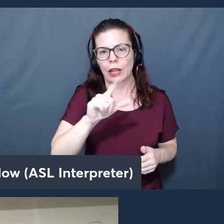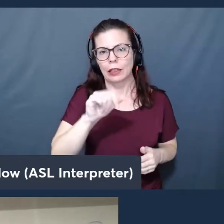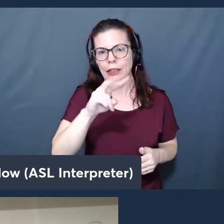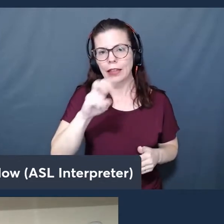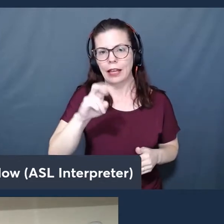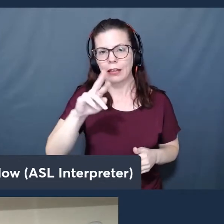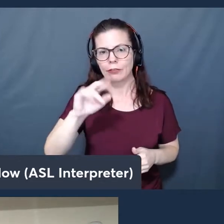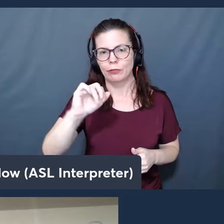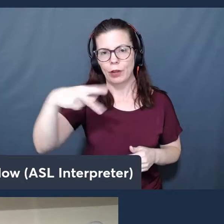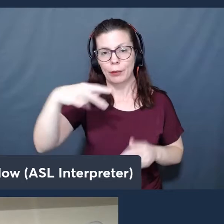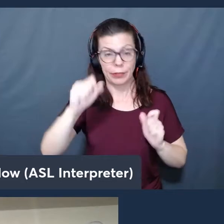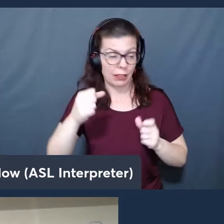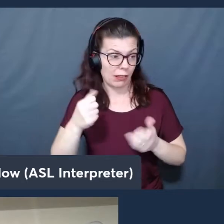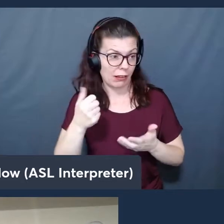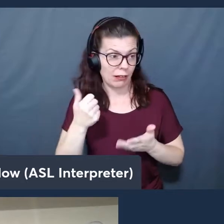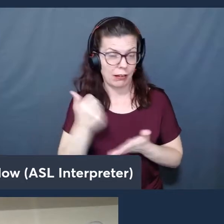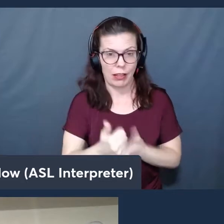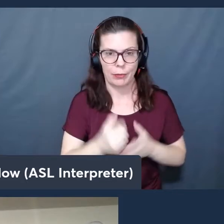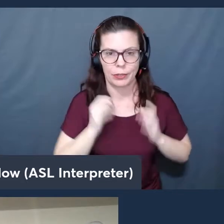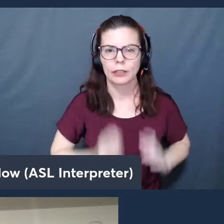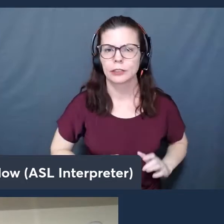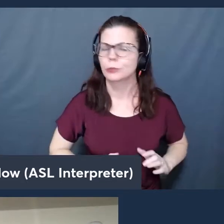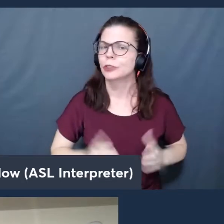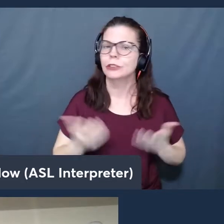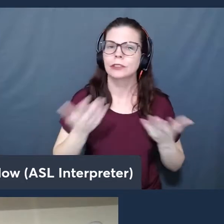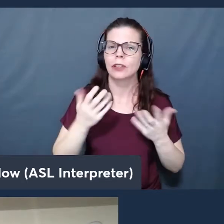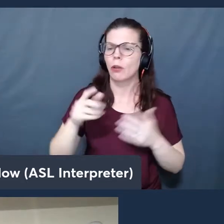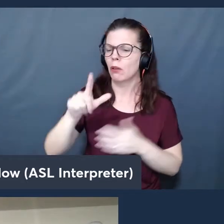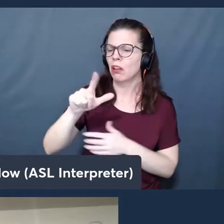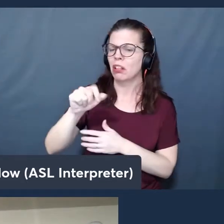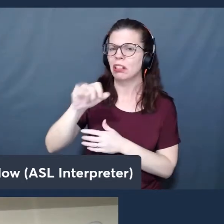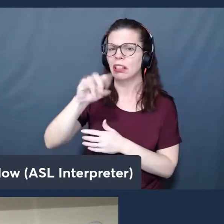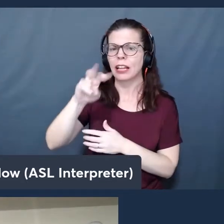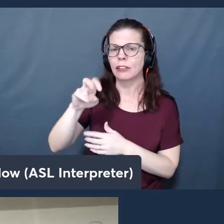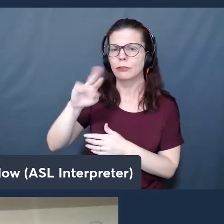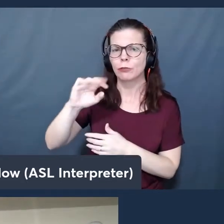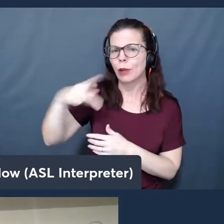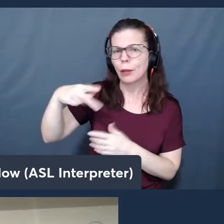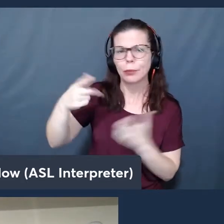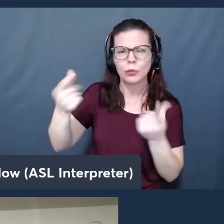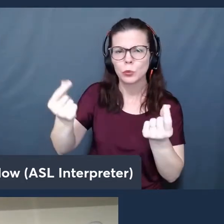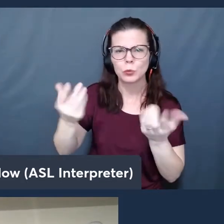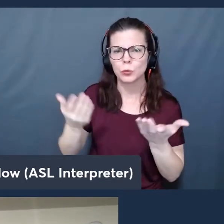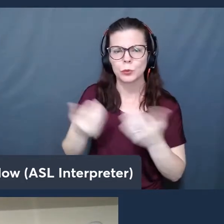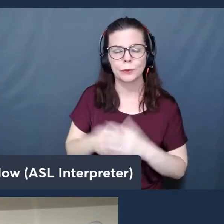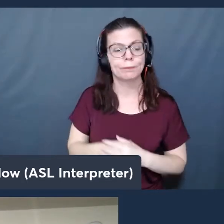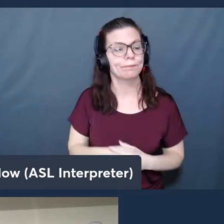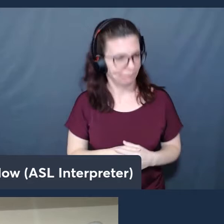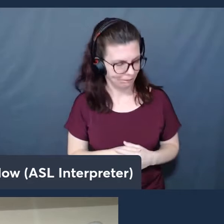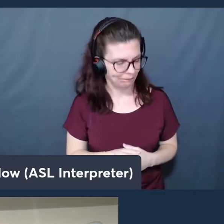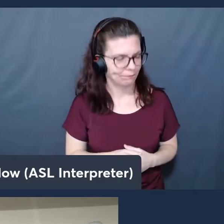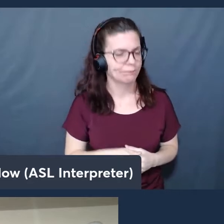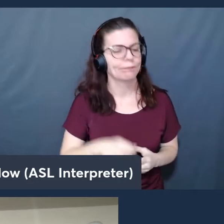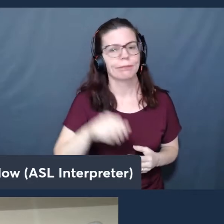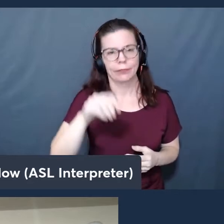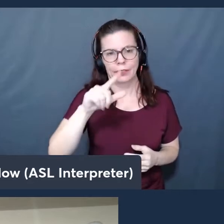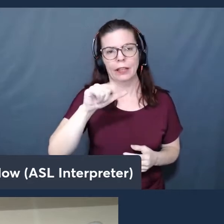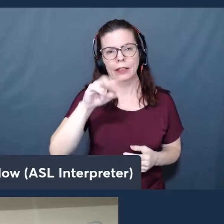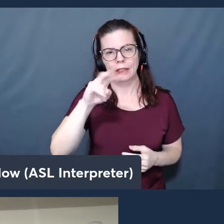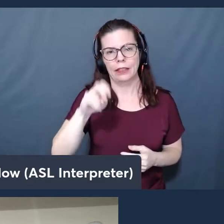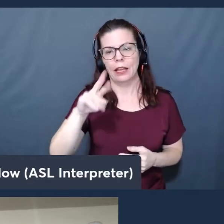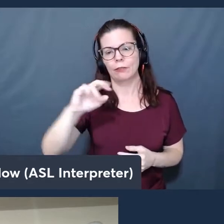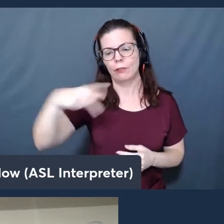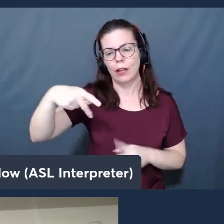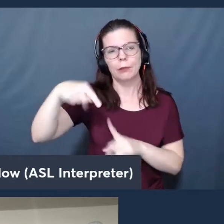help the customers in that. But do tell us, what is LiveRamp? What do you folks do? Absolutely. LiveRamp makes it safe